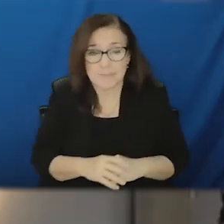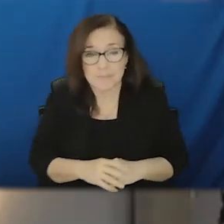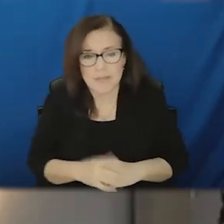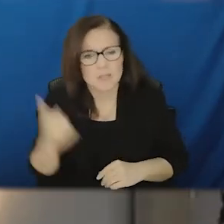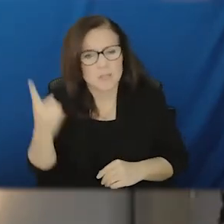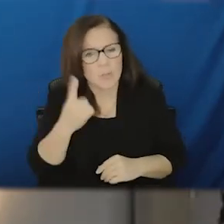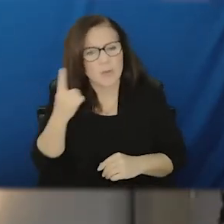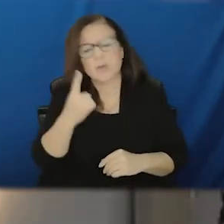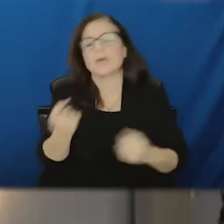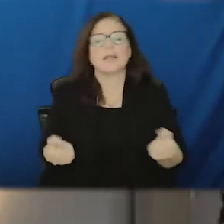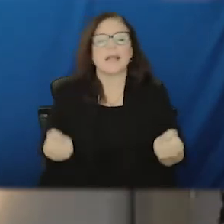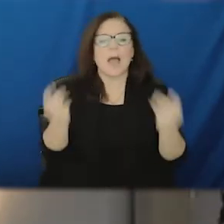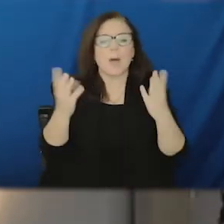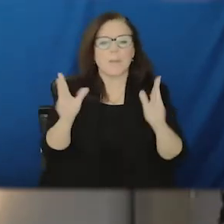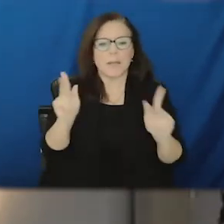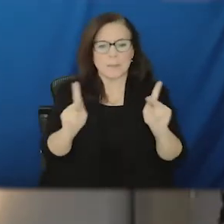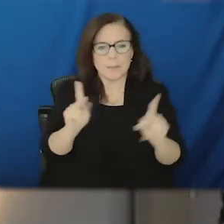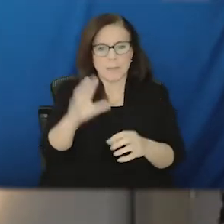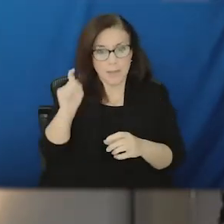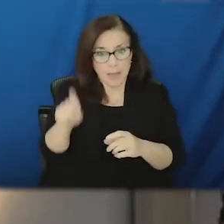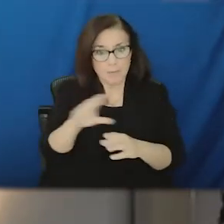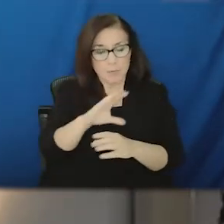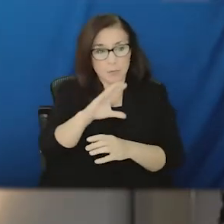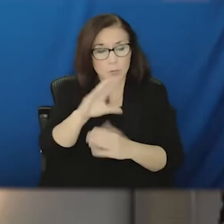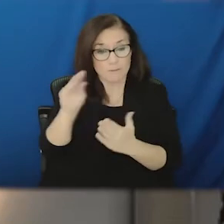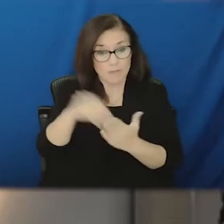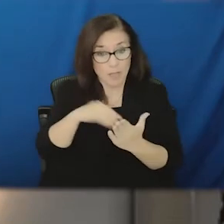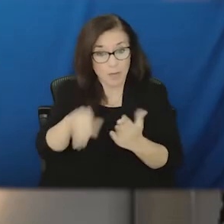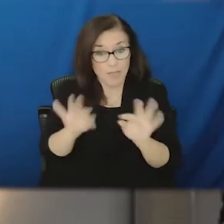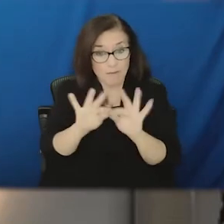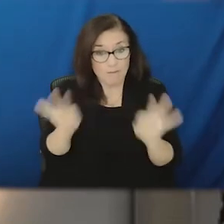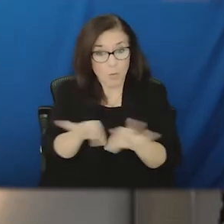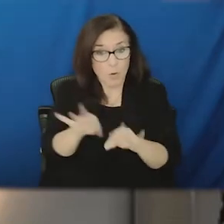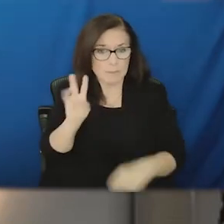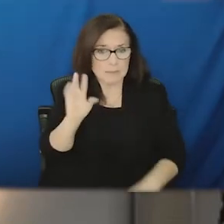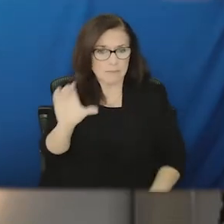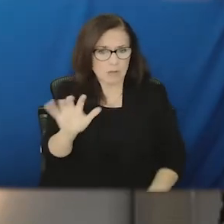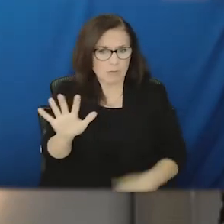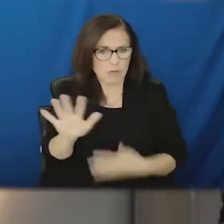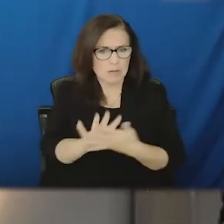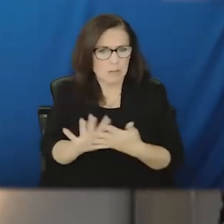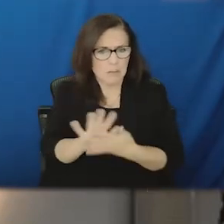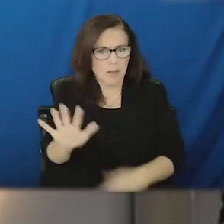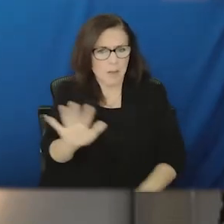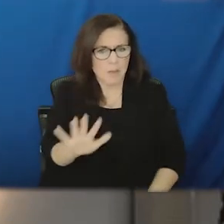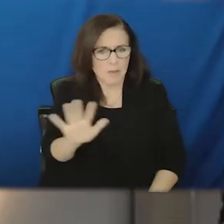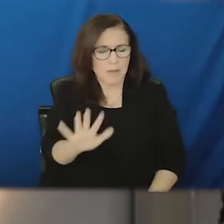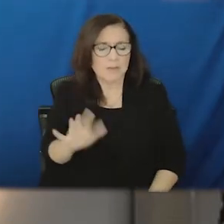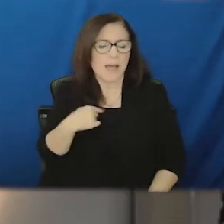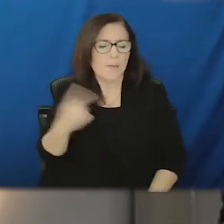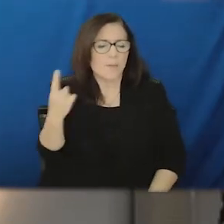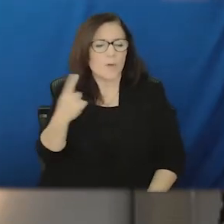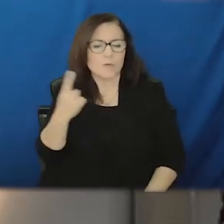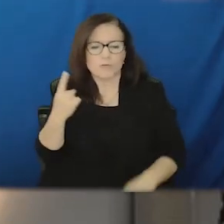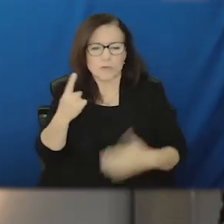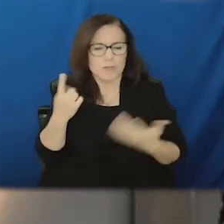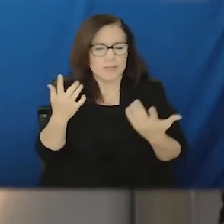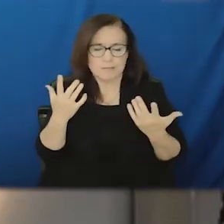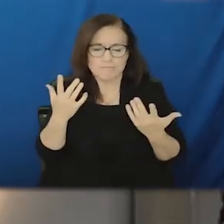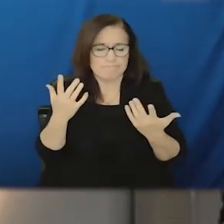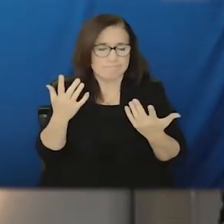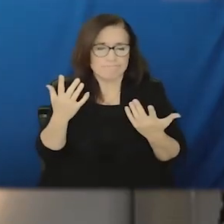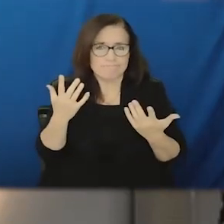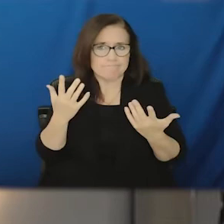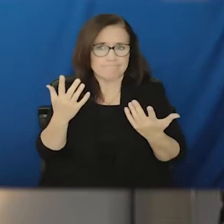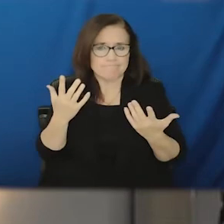out the Form 700 roughly. I don't need a specific number, but I just want to understand sort of how deep we're going, because again, it's something